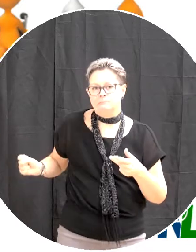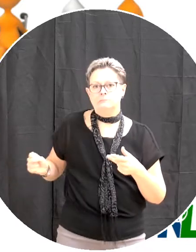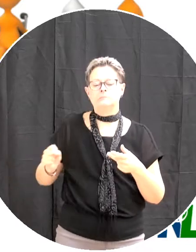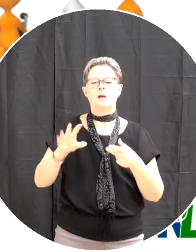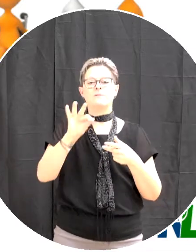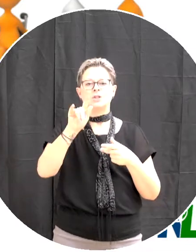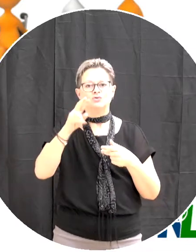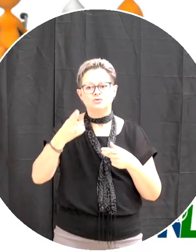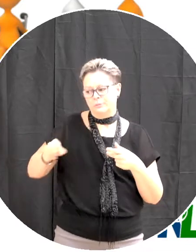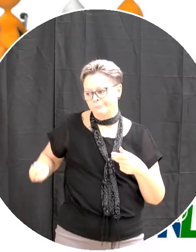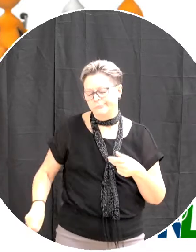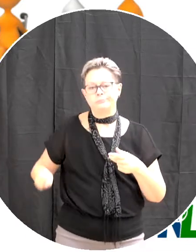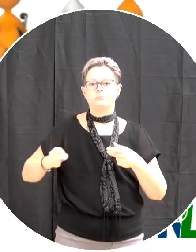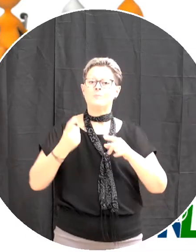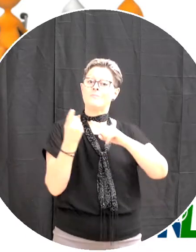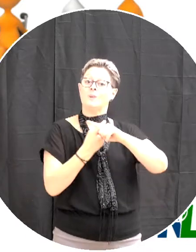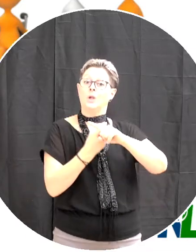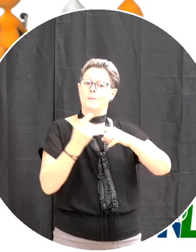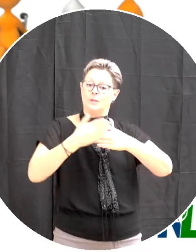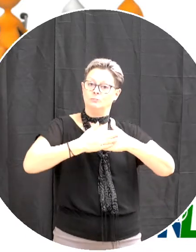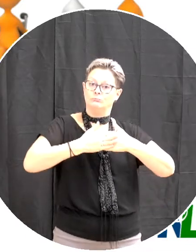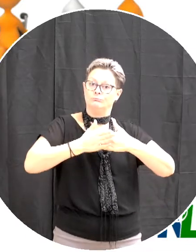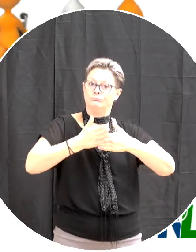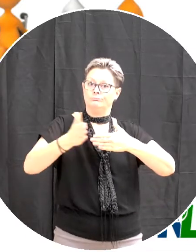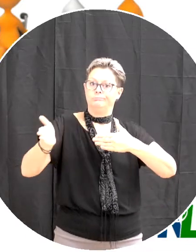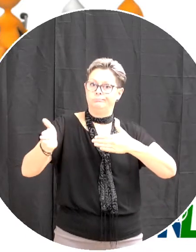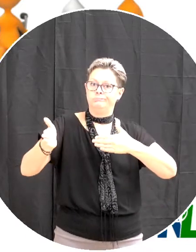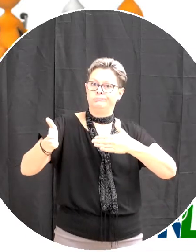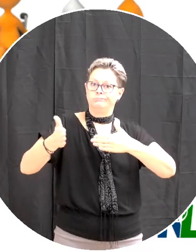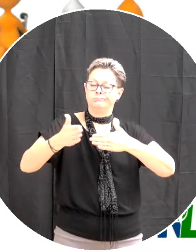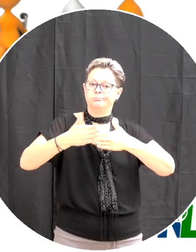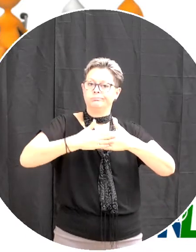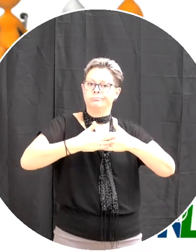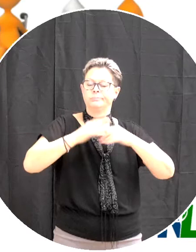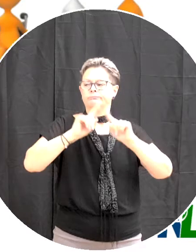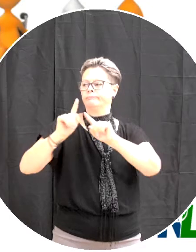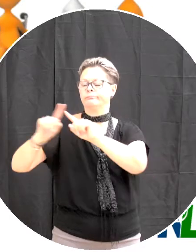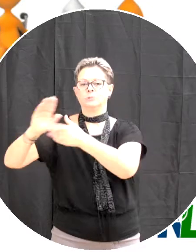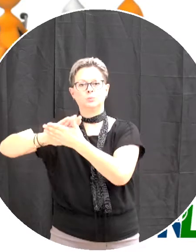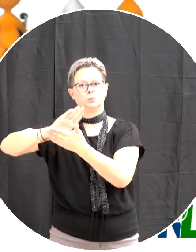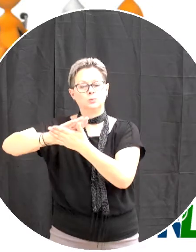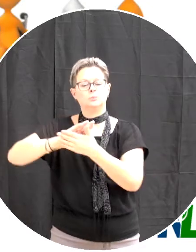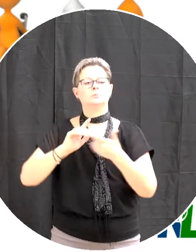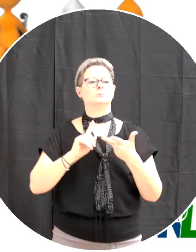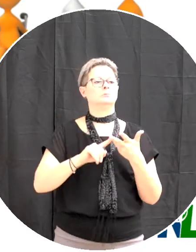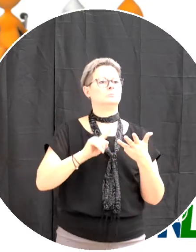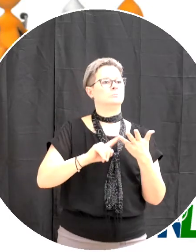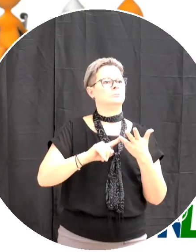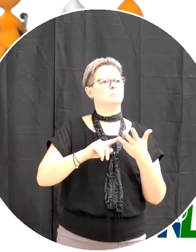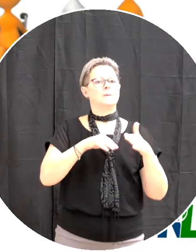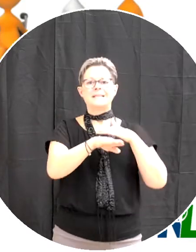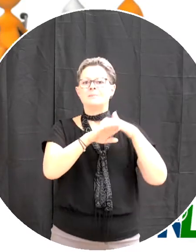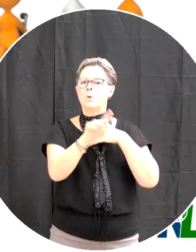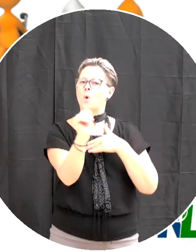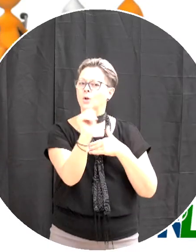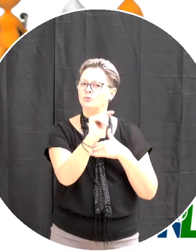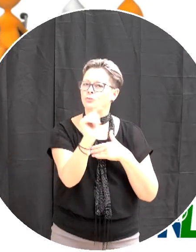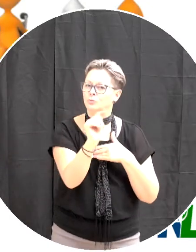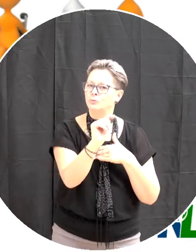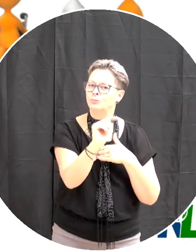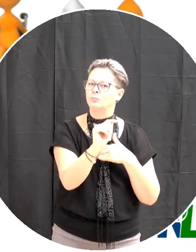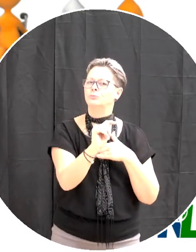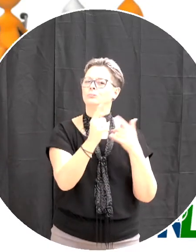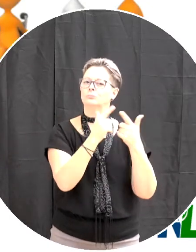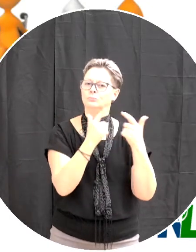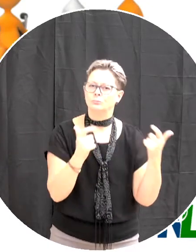automatic doors being installed in a number of schools, installation of accessible washrooms. The district also